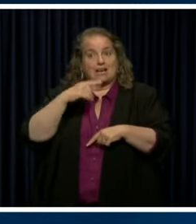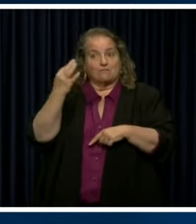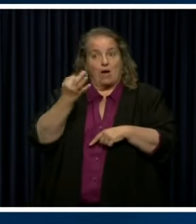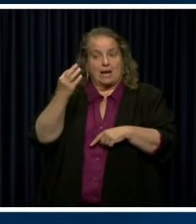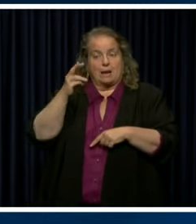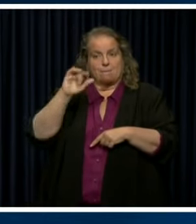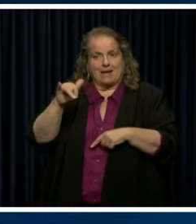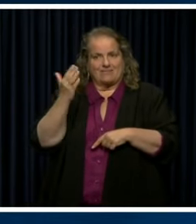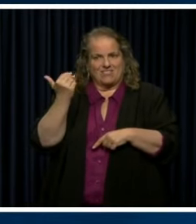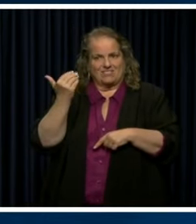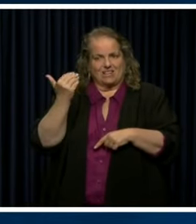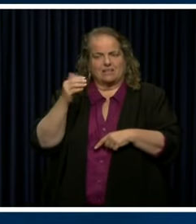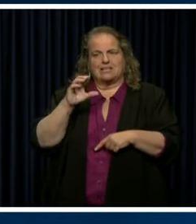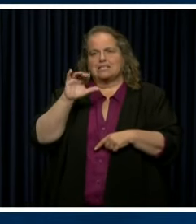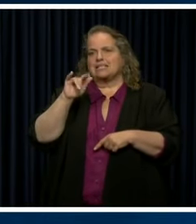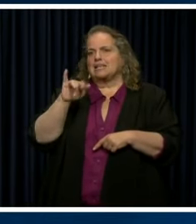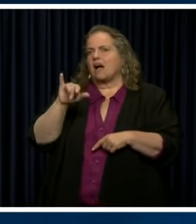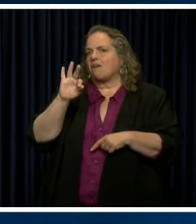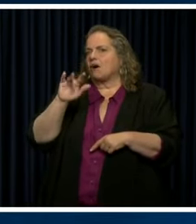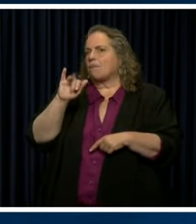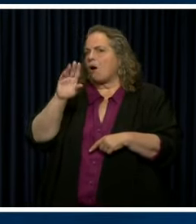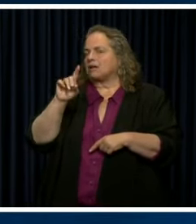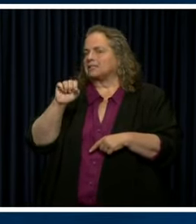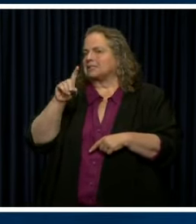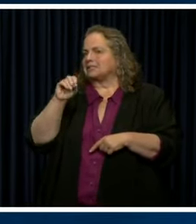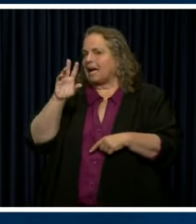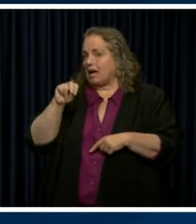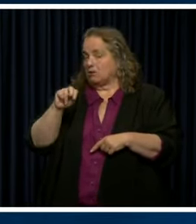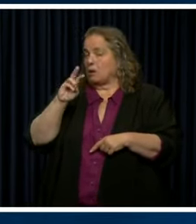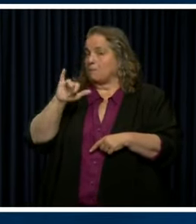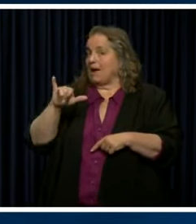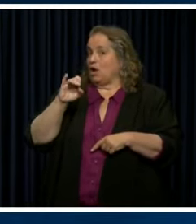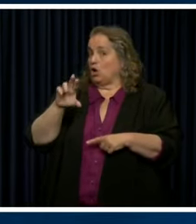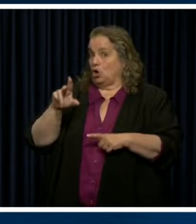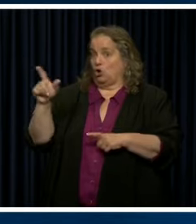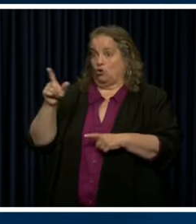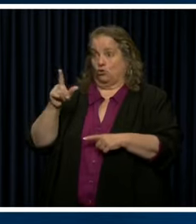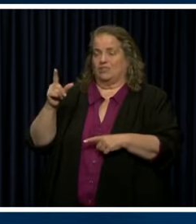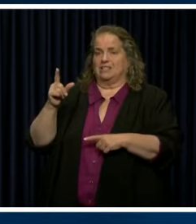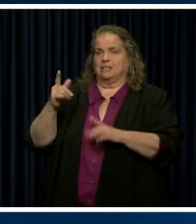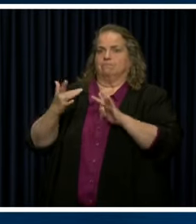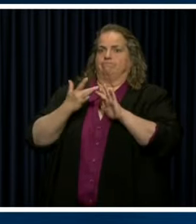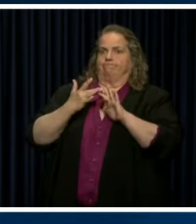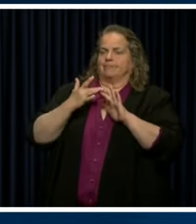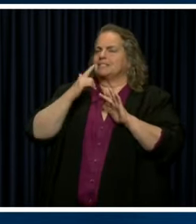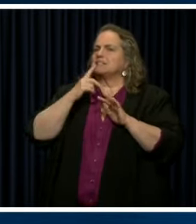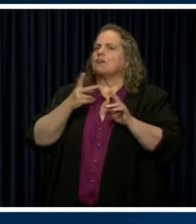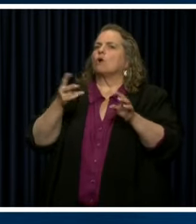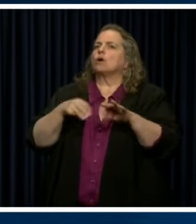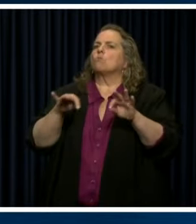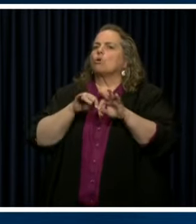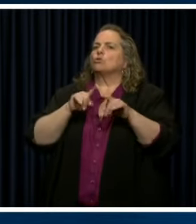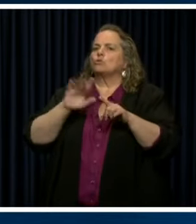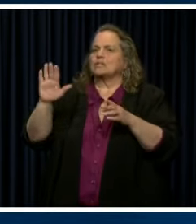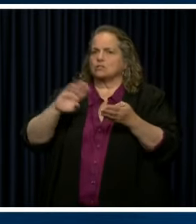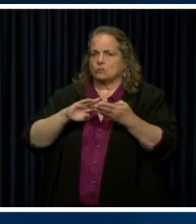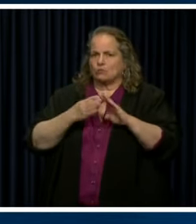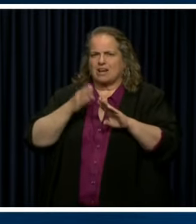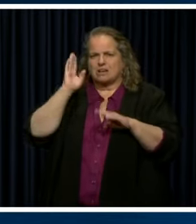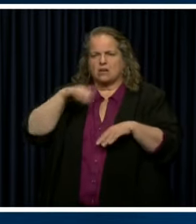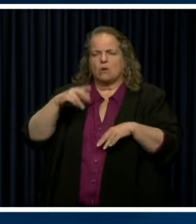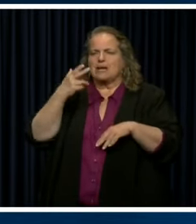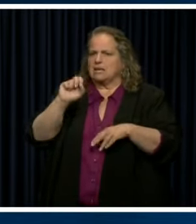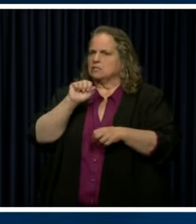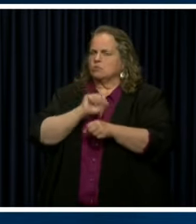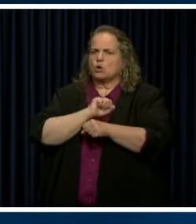15th. City of Bardstown, Mayor Dick Heaton reached out, said this was very important to his community, and I know he's working really